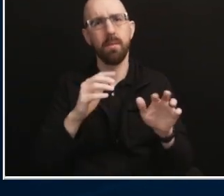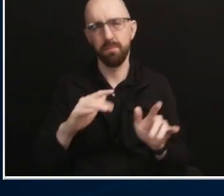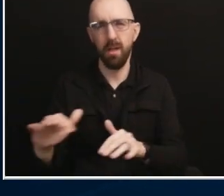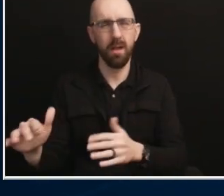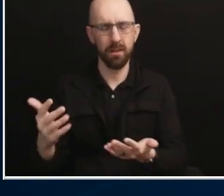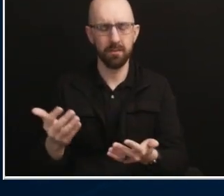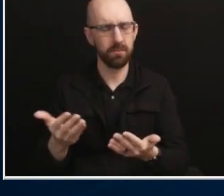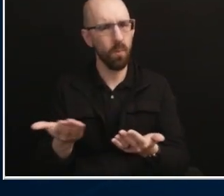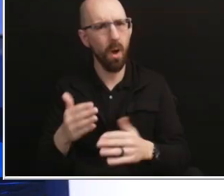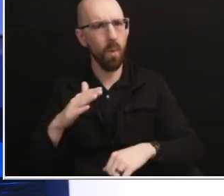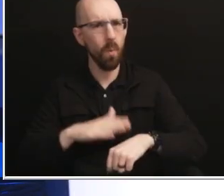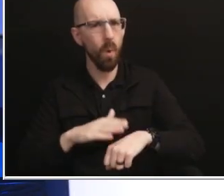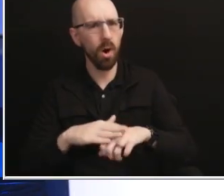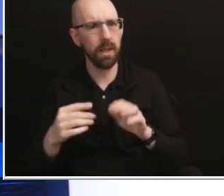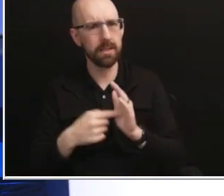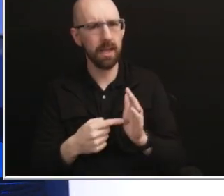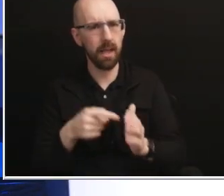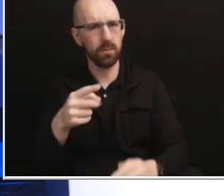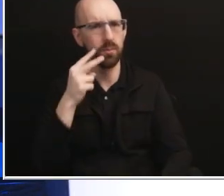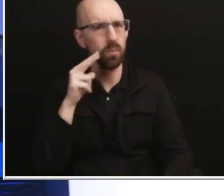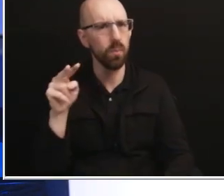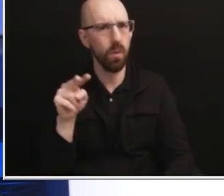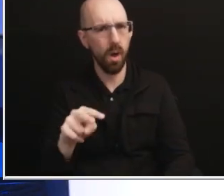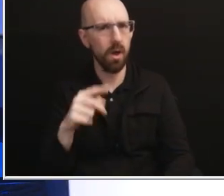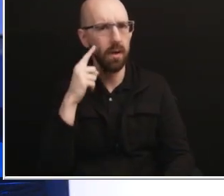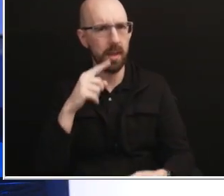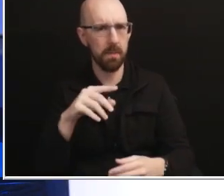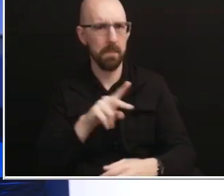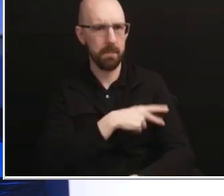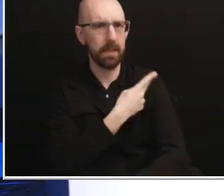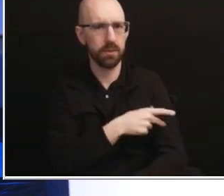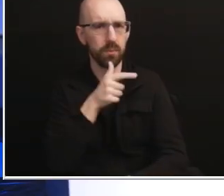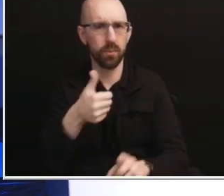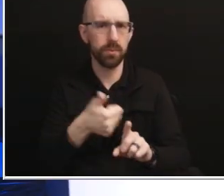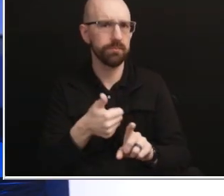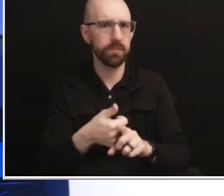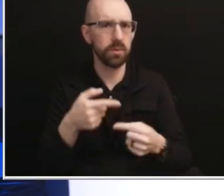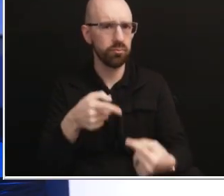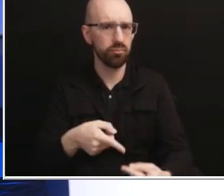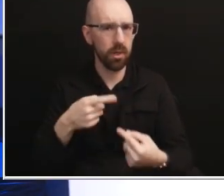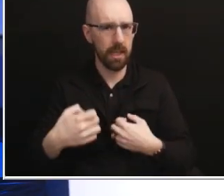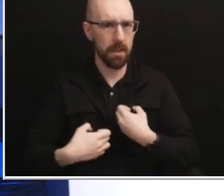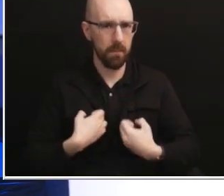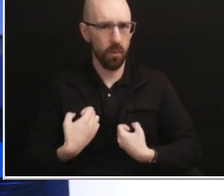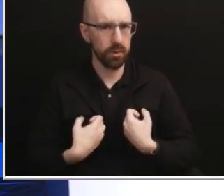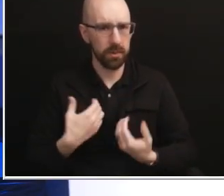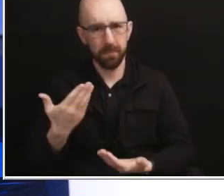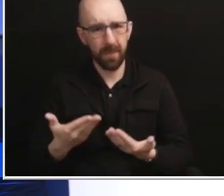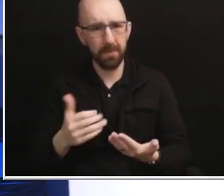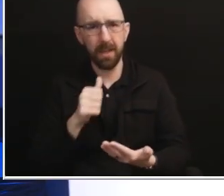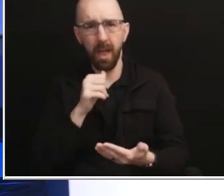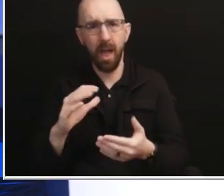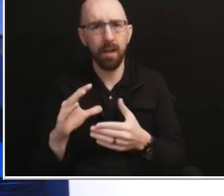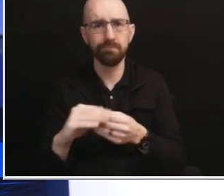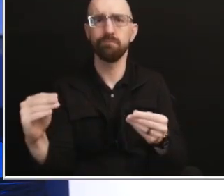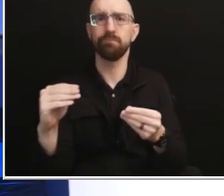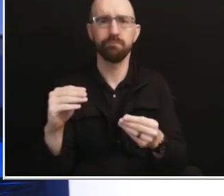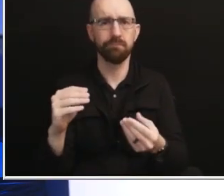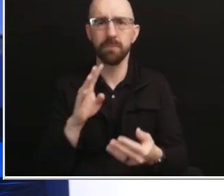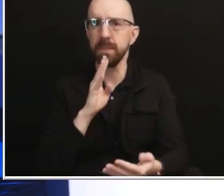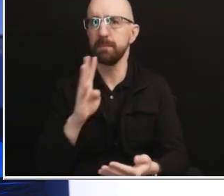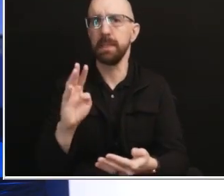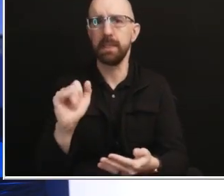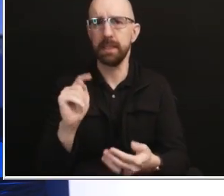signs do you watch for in a patient who may be struggling emotionally, but maybe not saying it out loud? So the